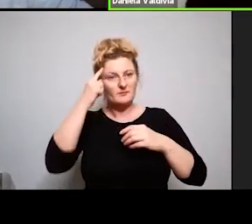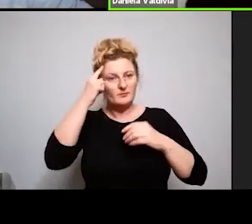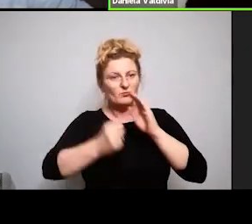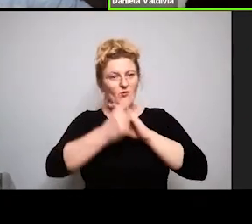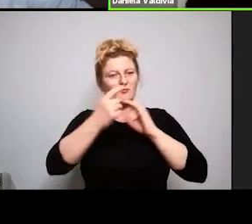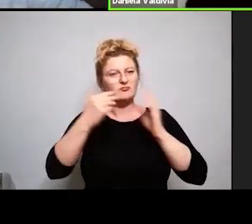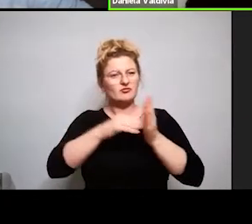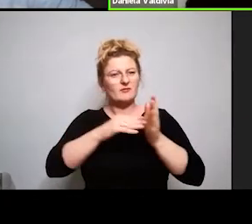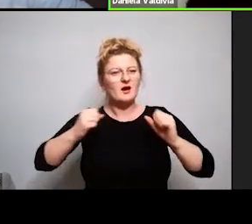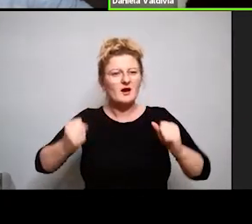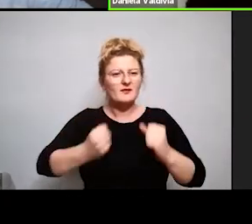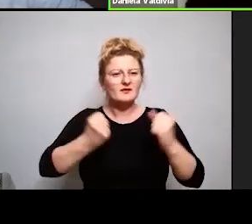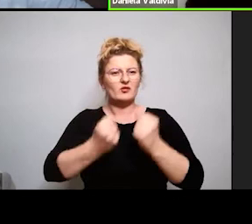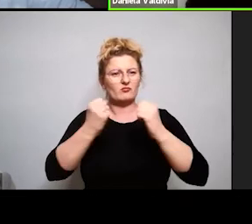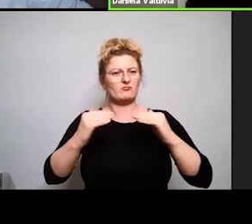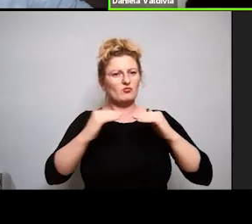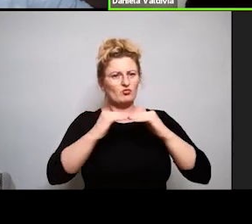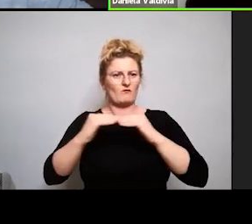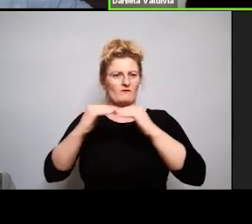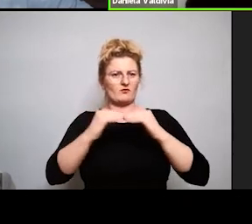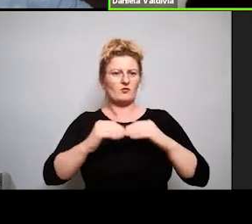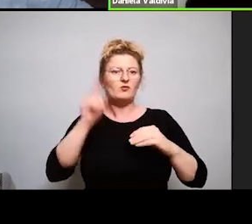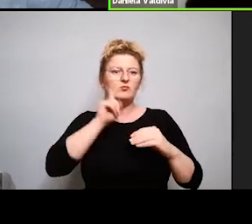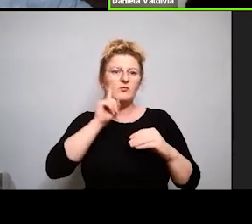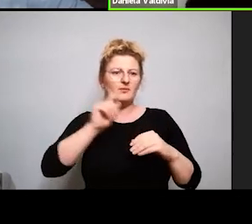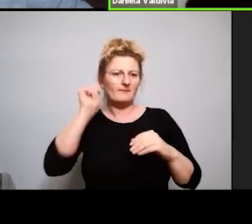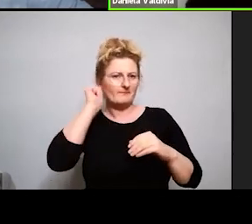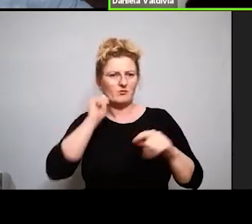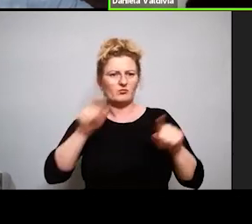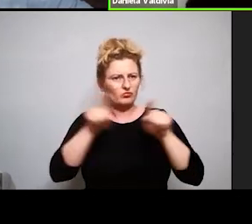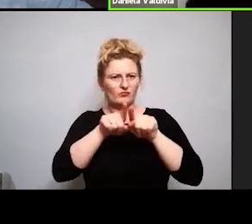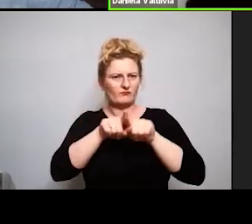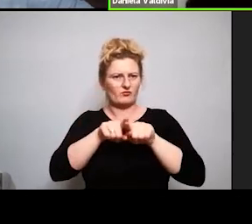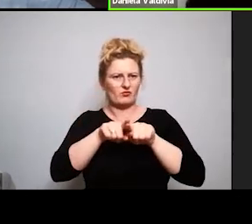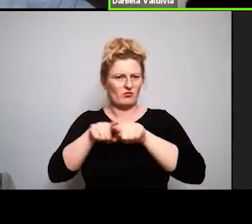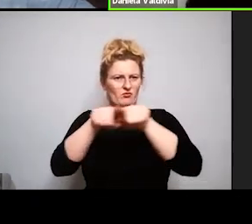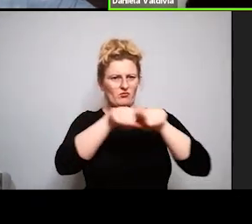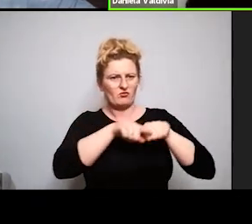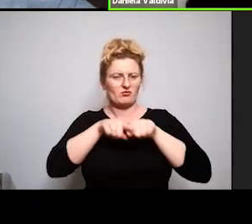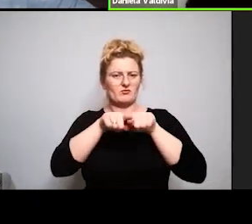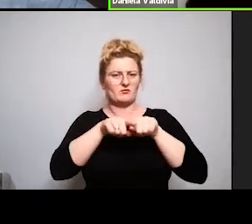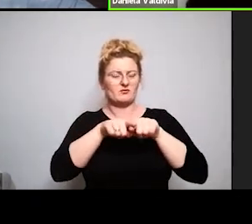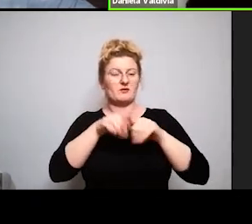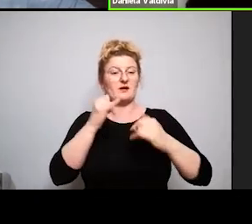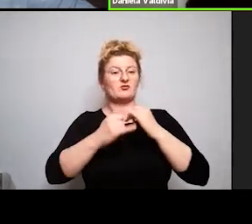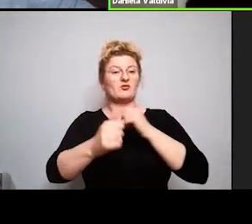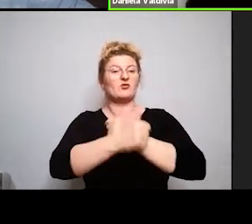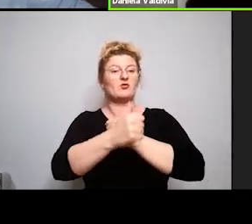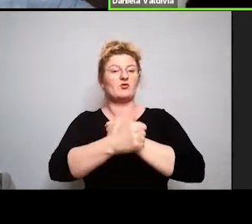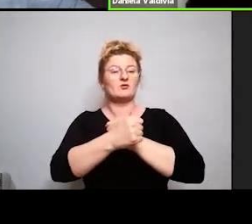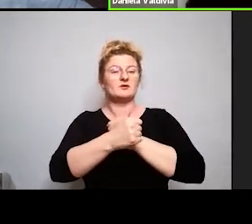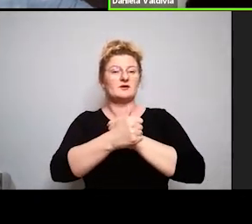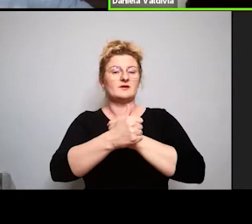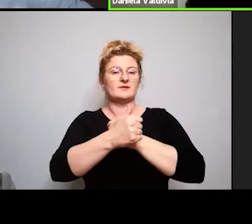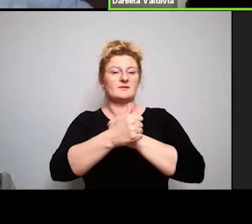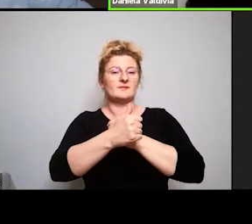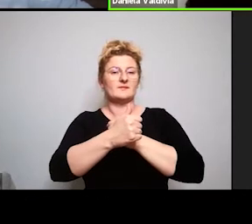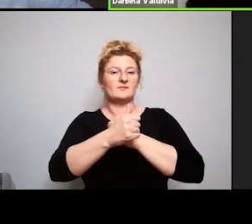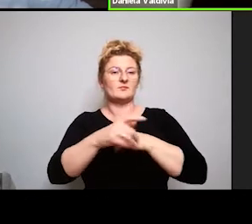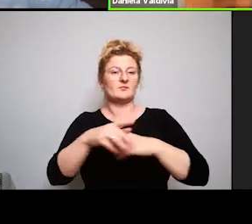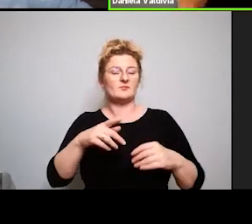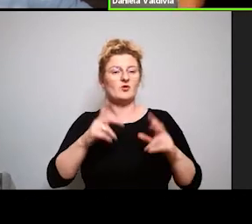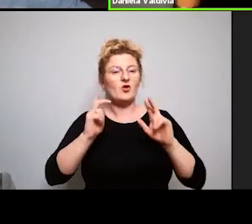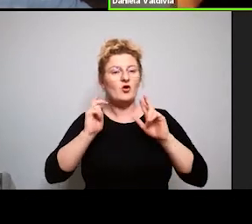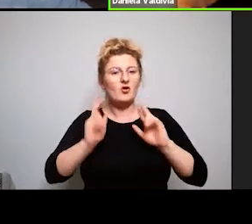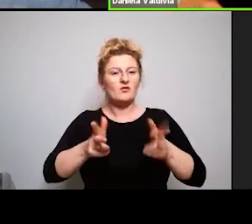the other hand, talking about this role modeling, it's also important to,